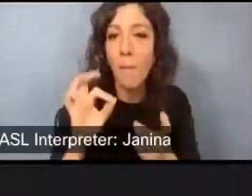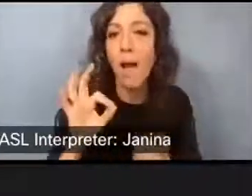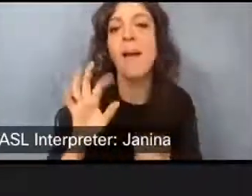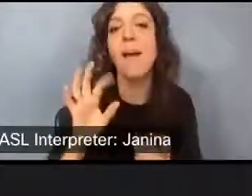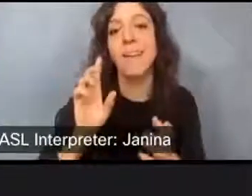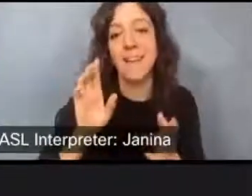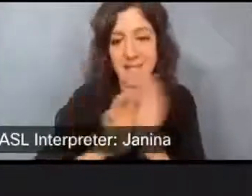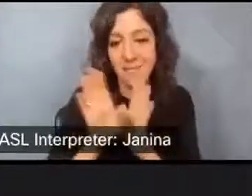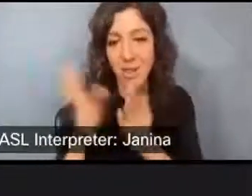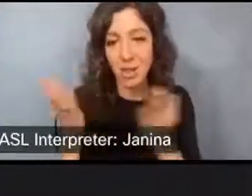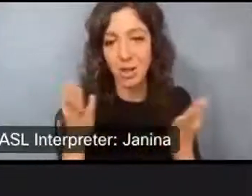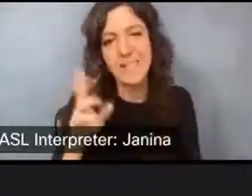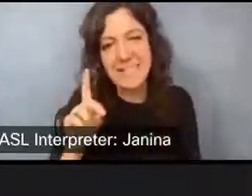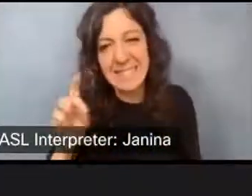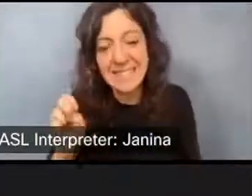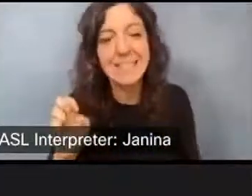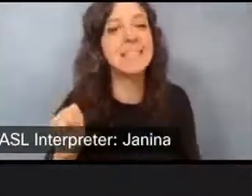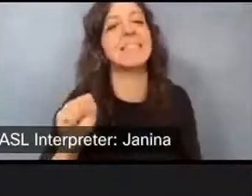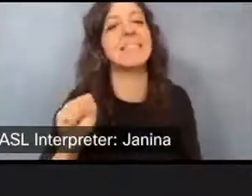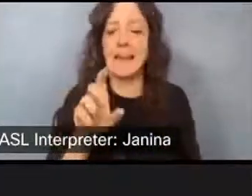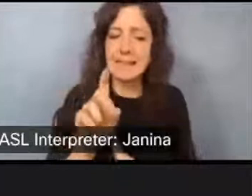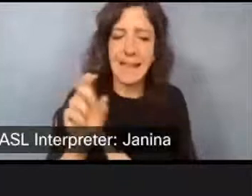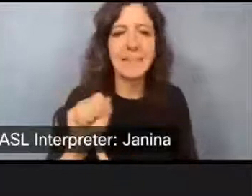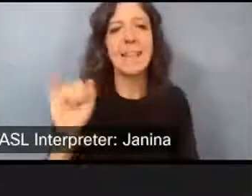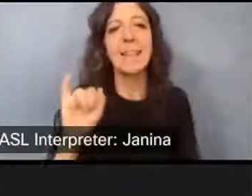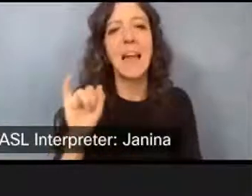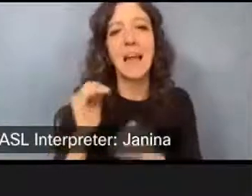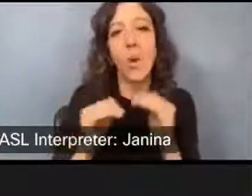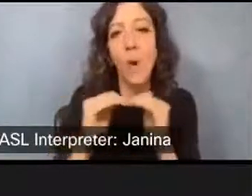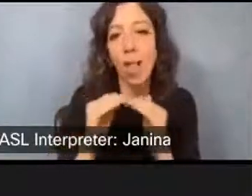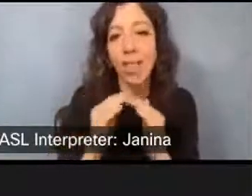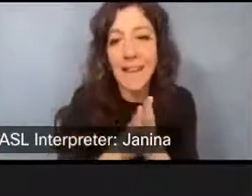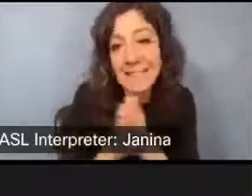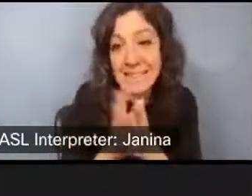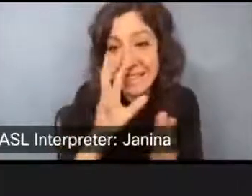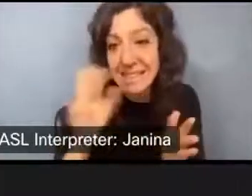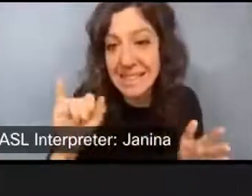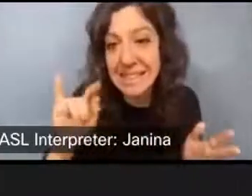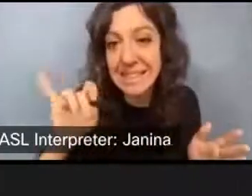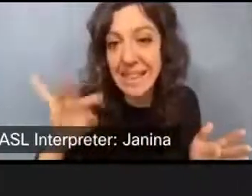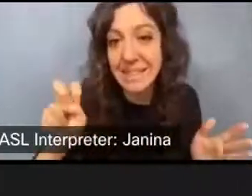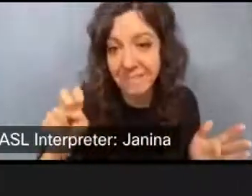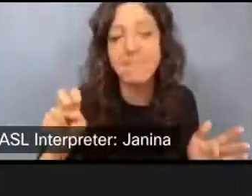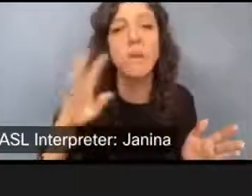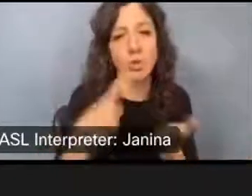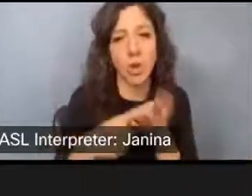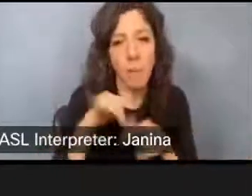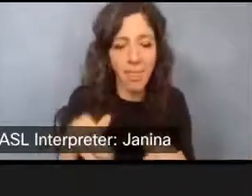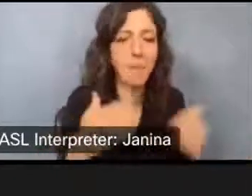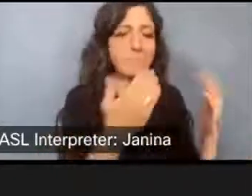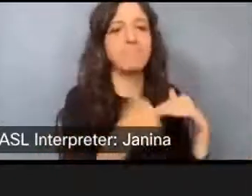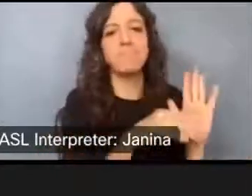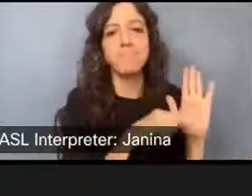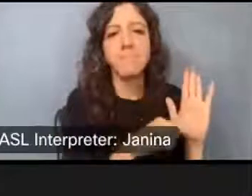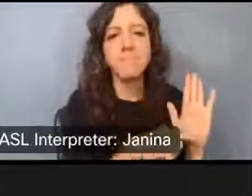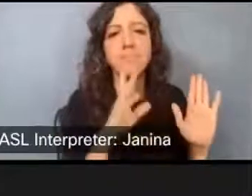for example, the quality incentive, and so we'll go over that a little bit with folks. We have an update on what we're going to